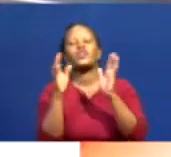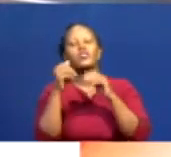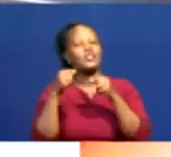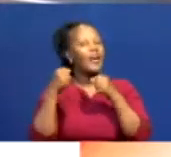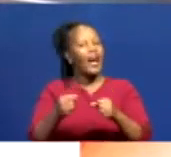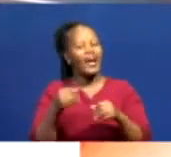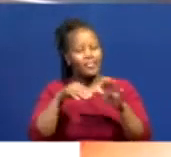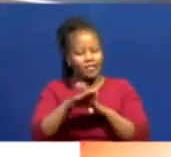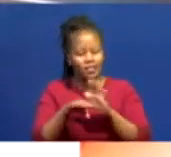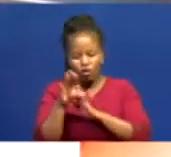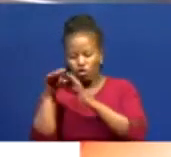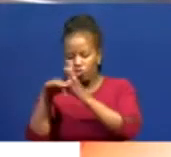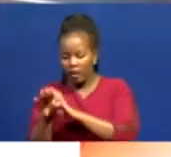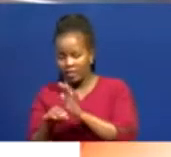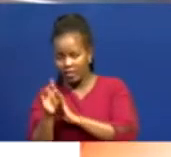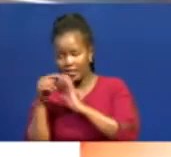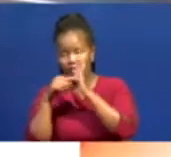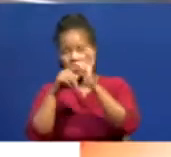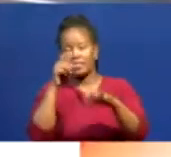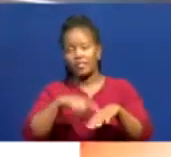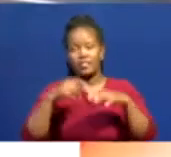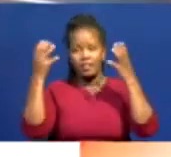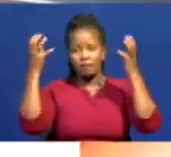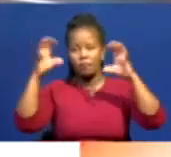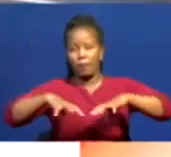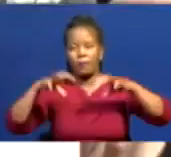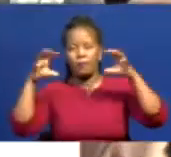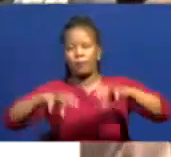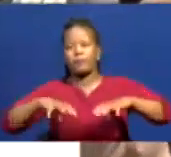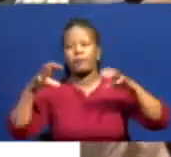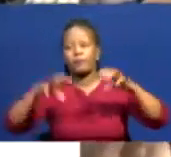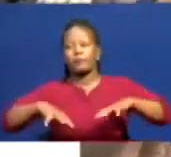to access, especially when it rains.